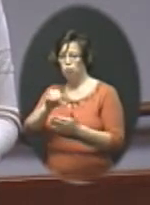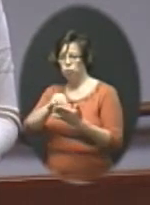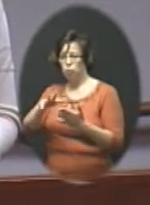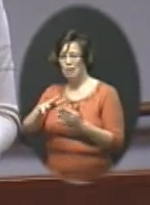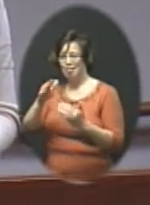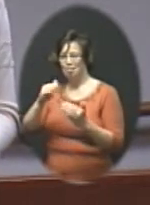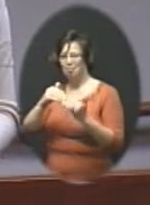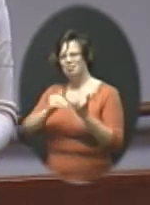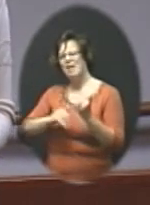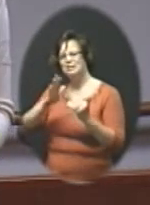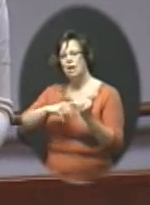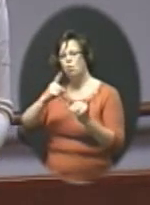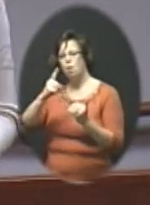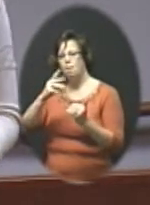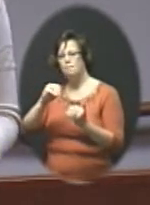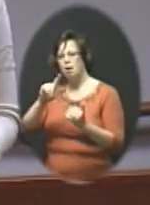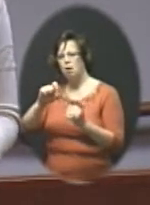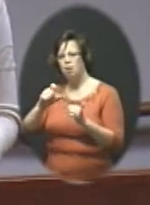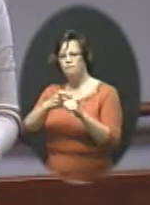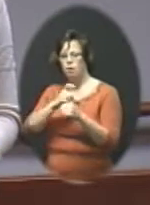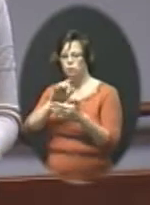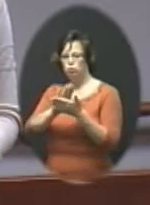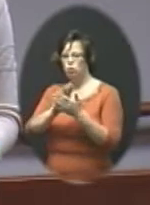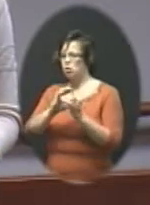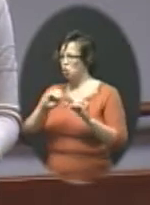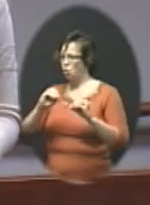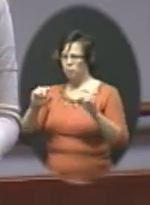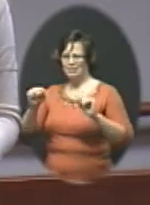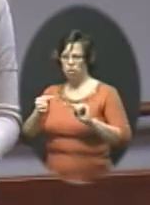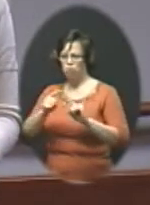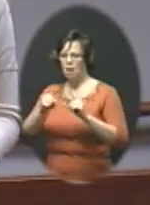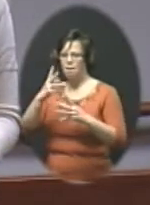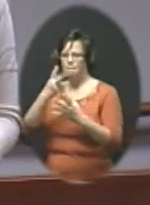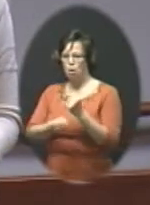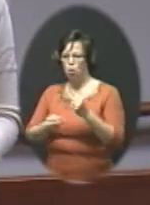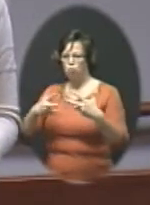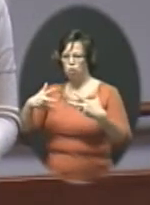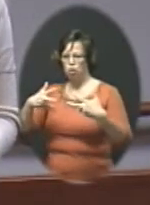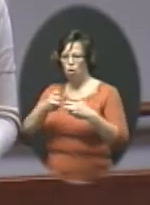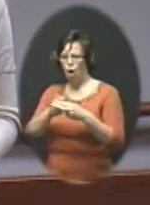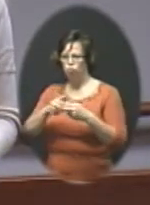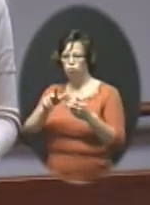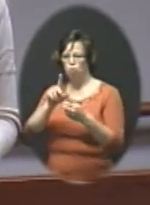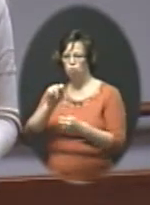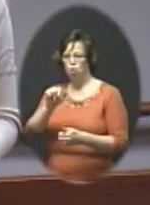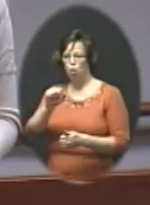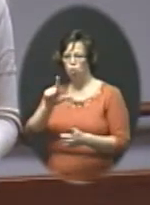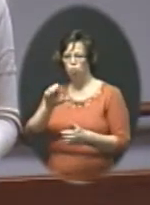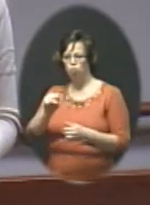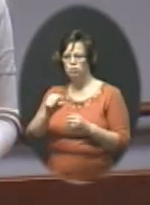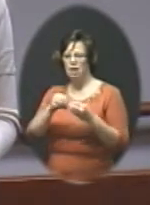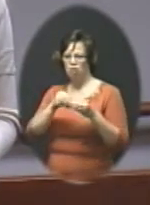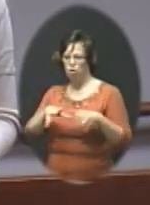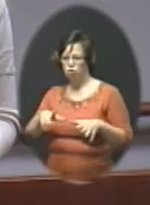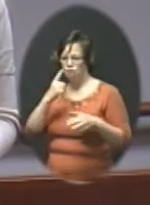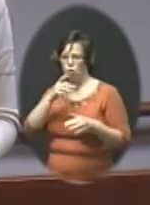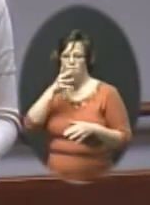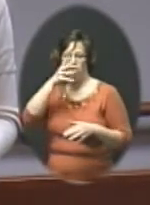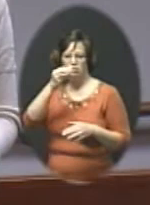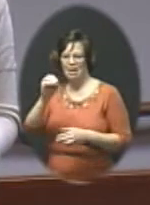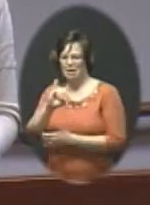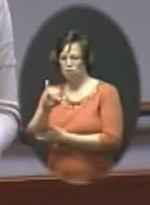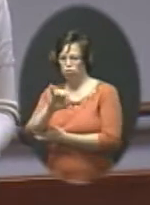school. Fortunately, no one was injured, but both of our cars were totaled, resulting in significant losses for our parents and insurance